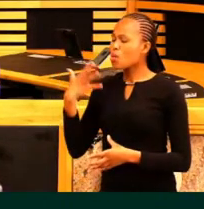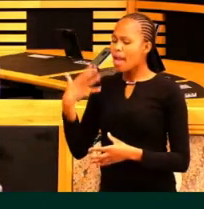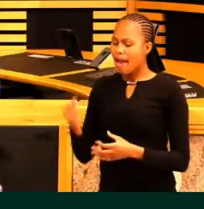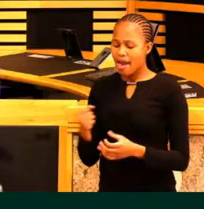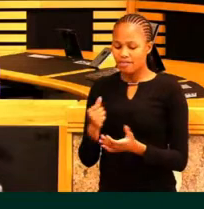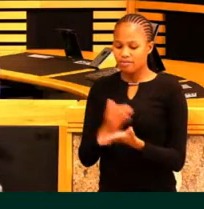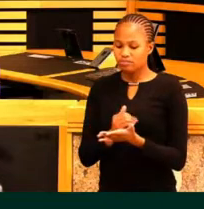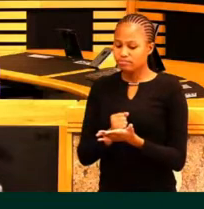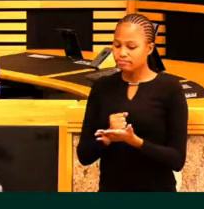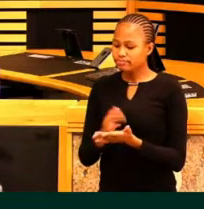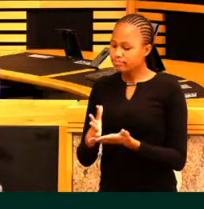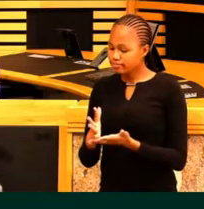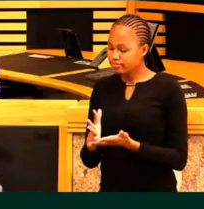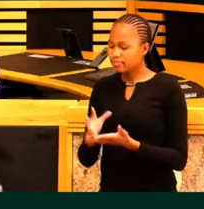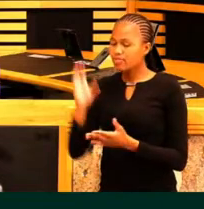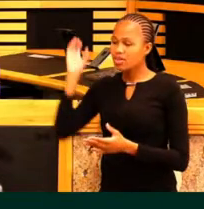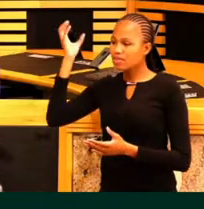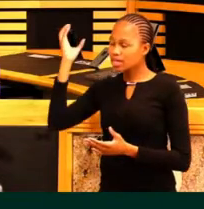whittlesea